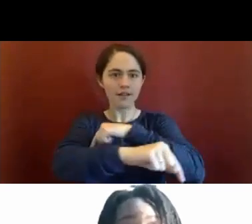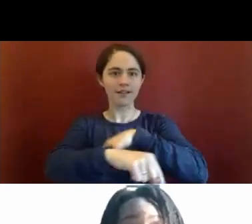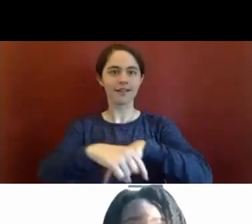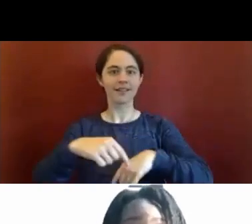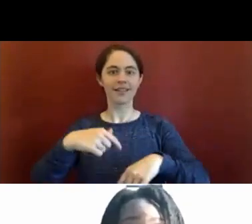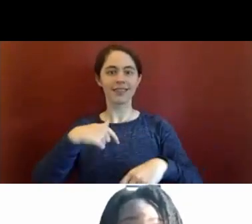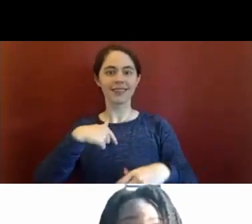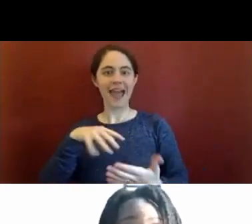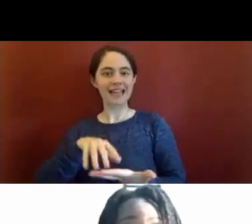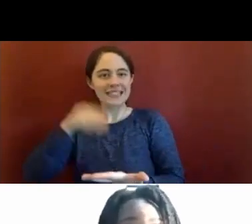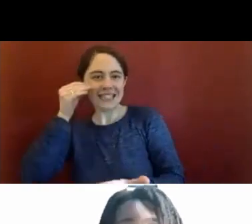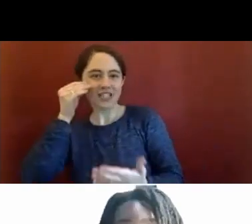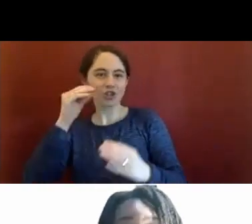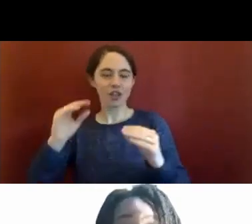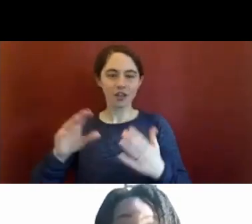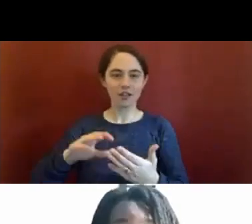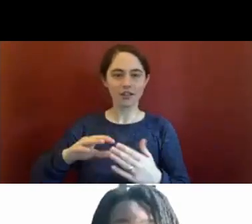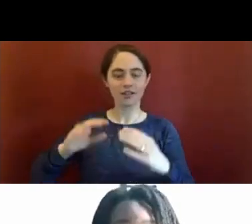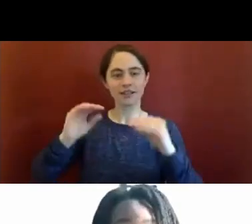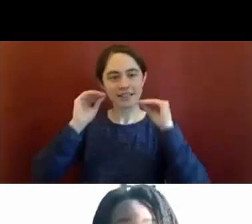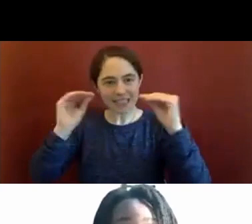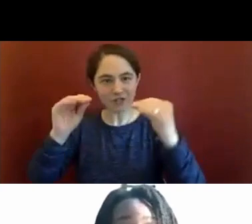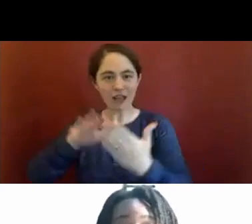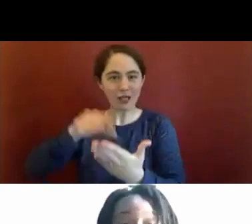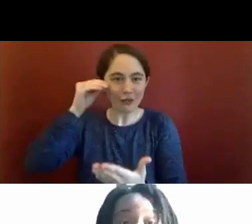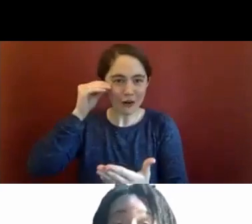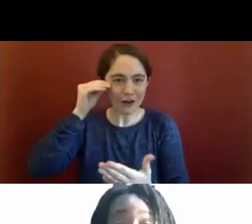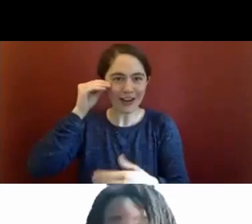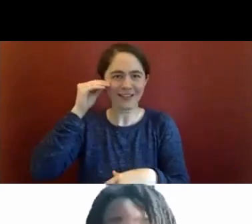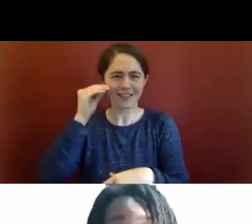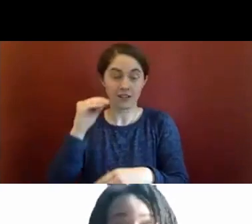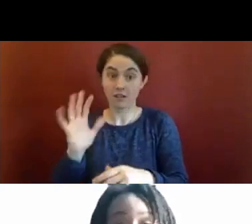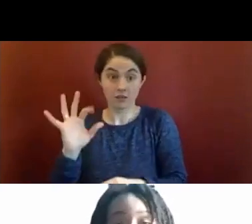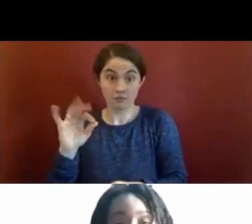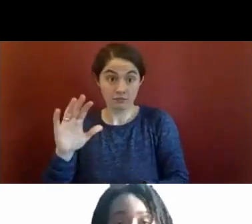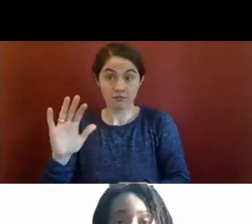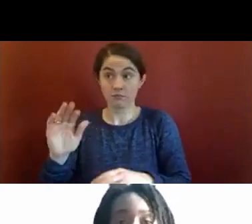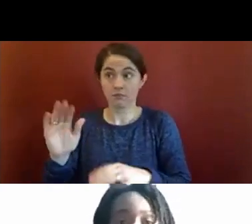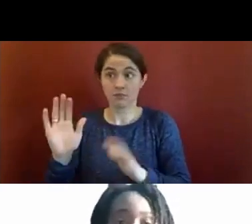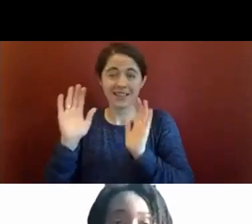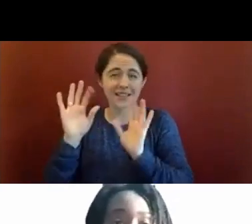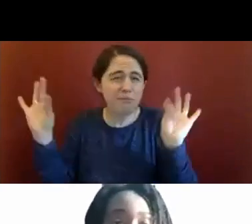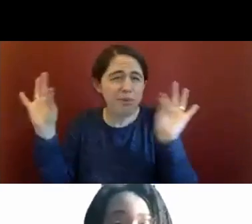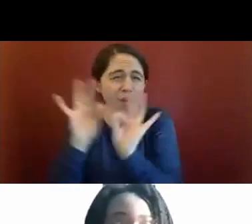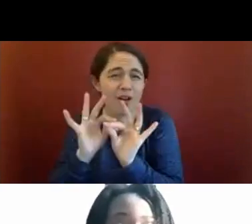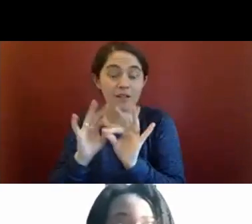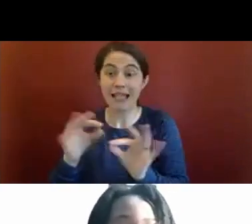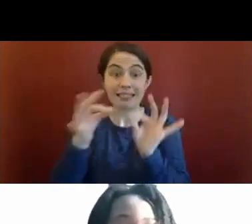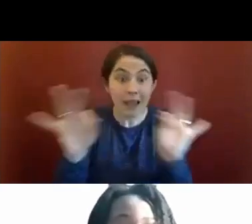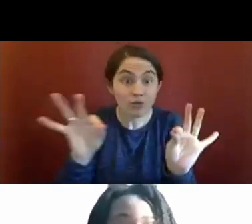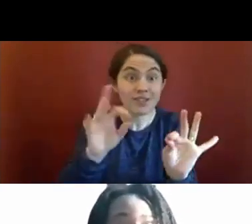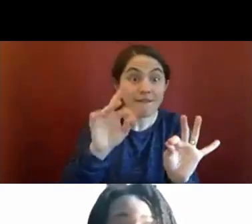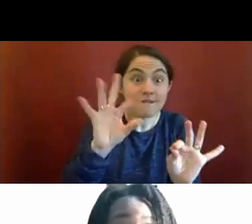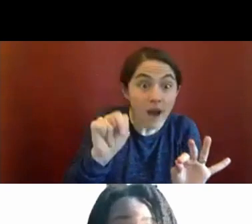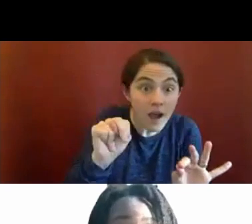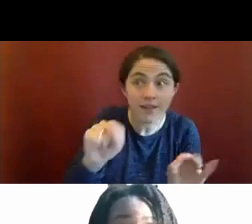do we captivate? Languages are fun, you know, food is amazing. How do we incorporate that into